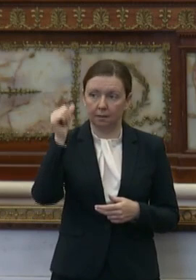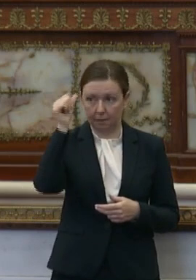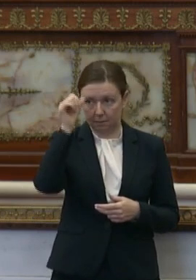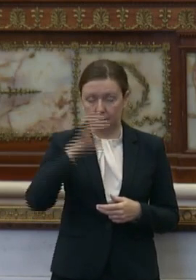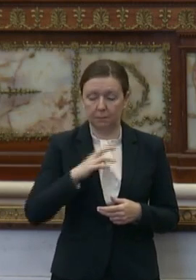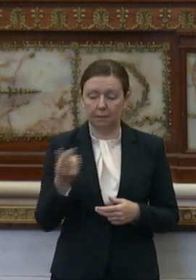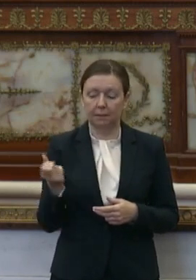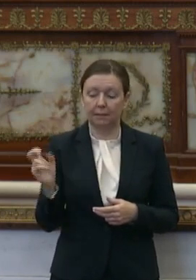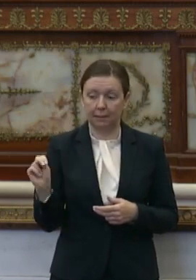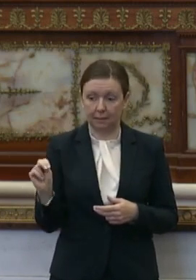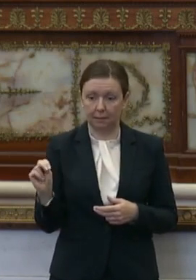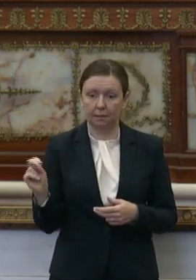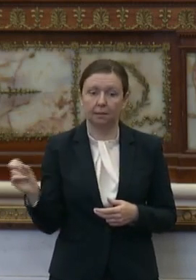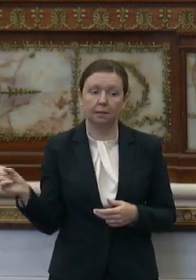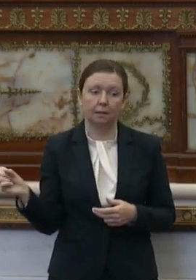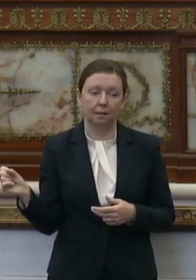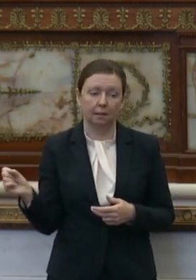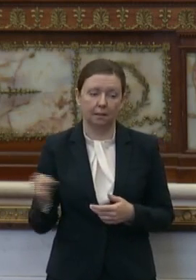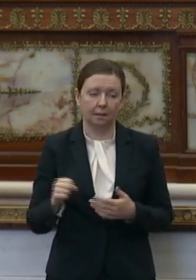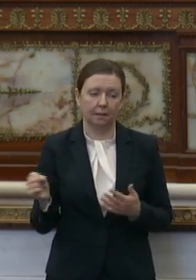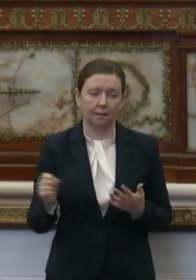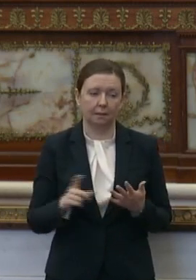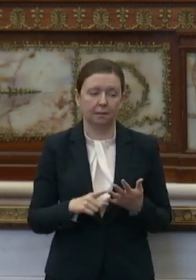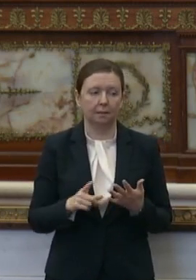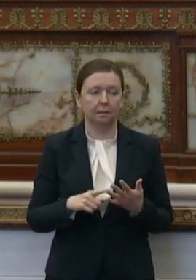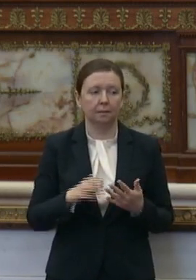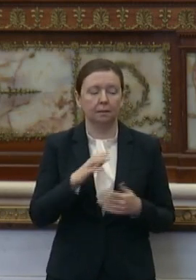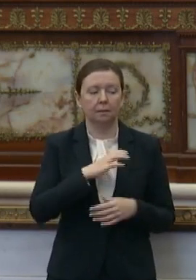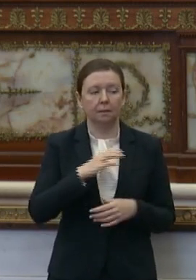Councilman Heenan? Councilman Heenan? Aye.